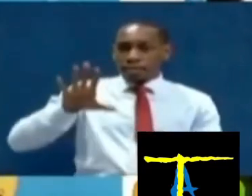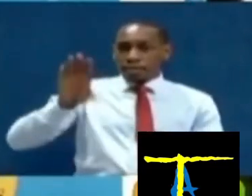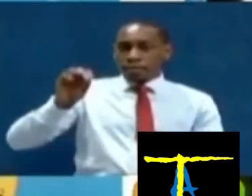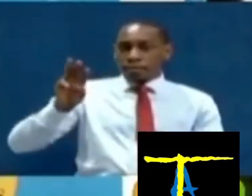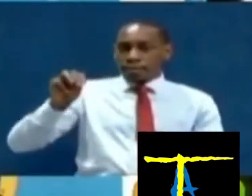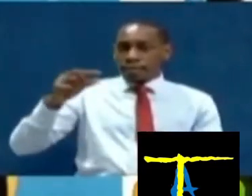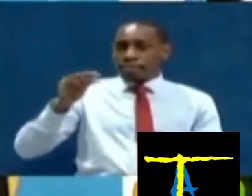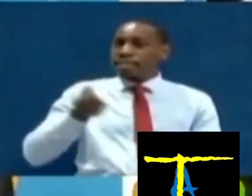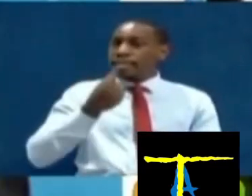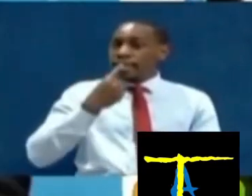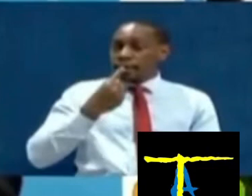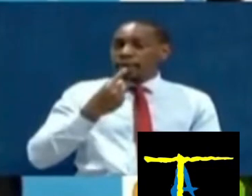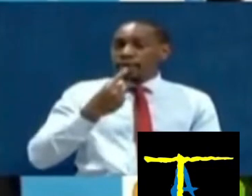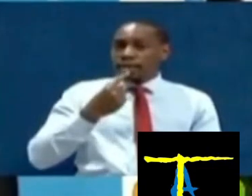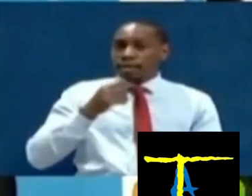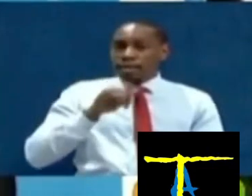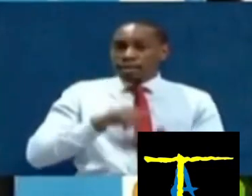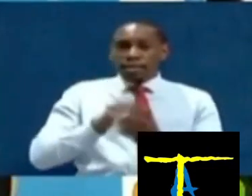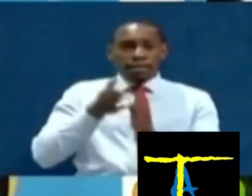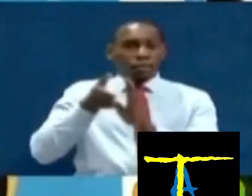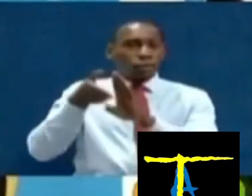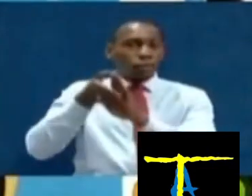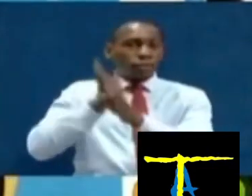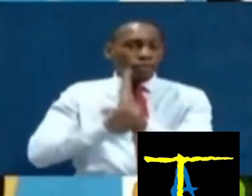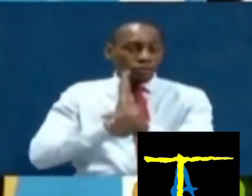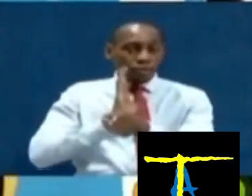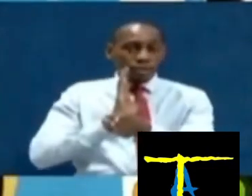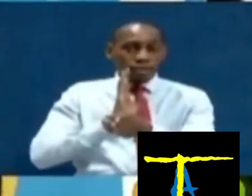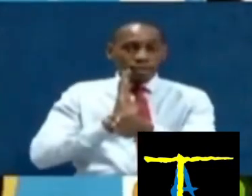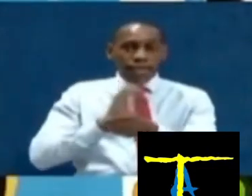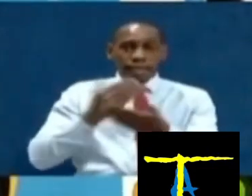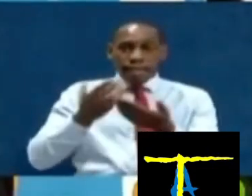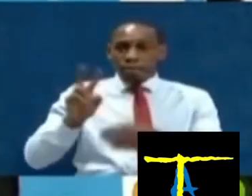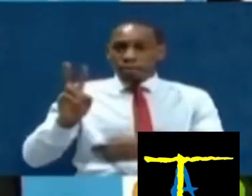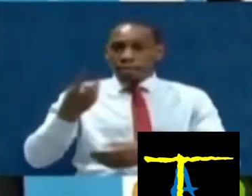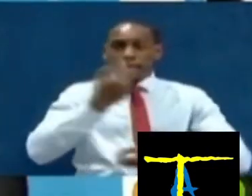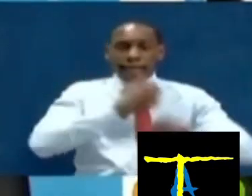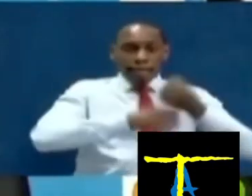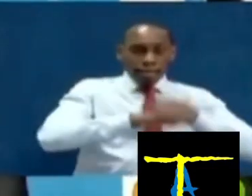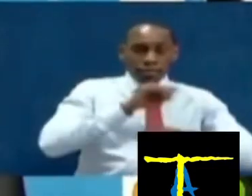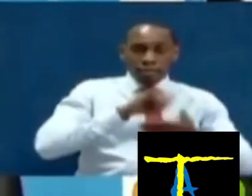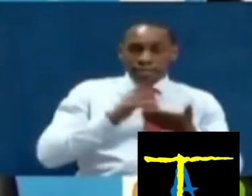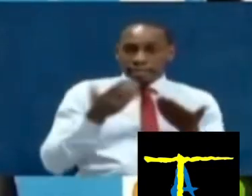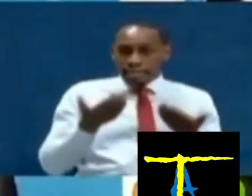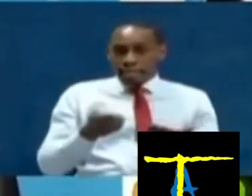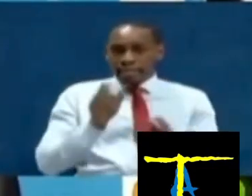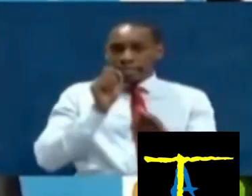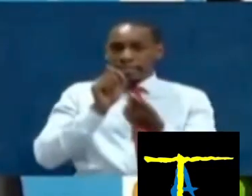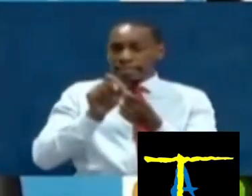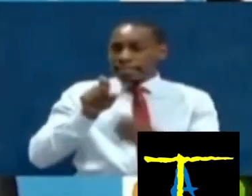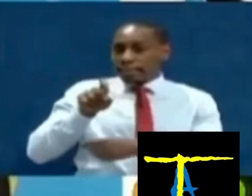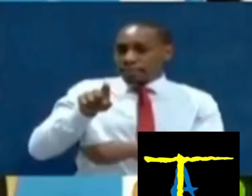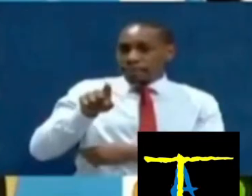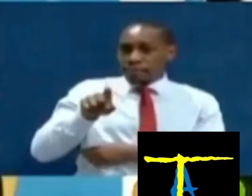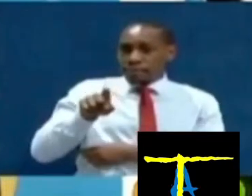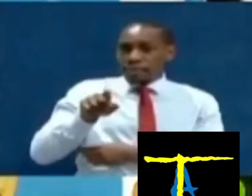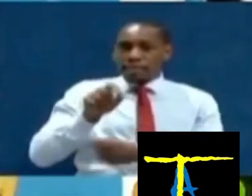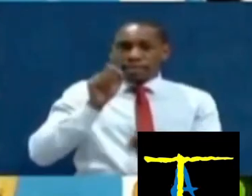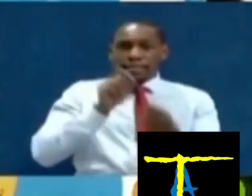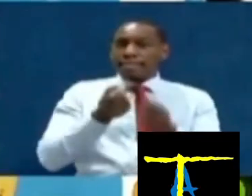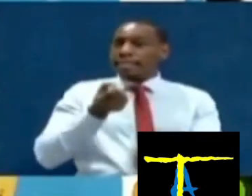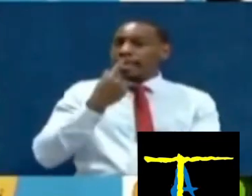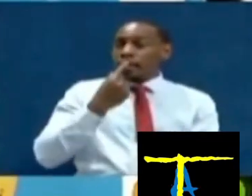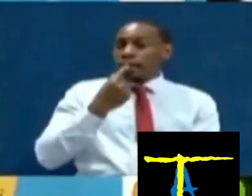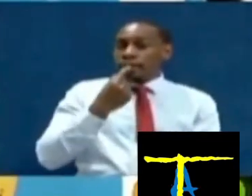microgram dose will be pulled off as we go to phase two, where we are now going to test the